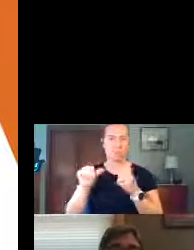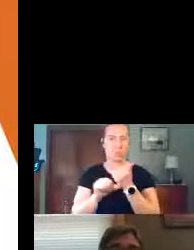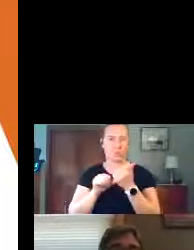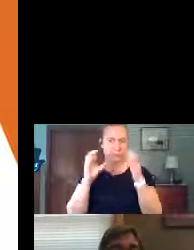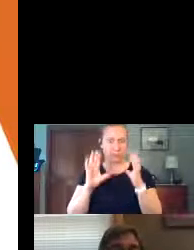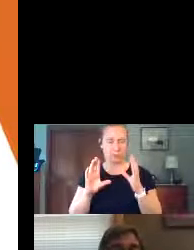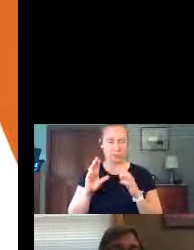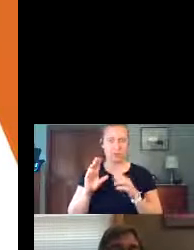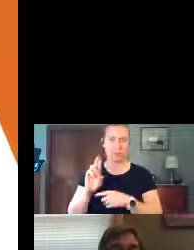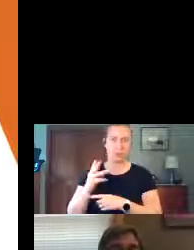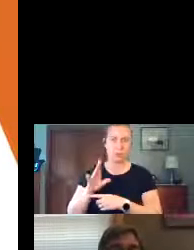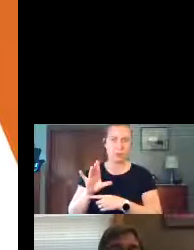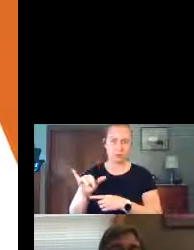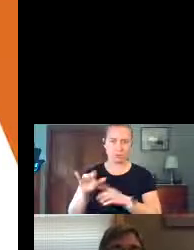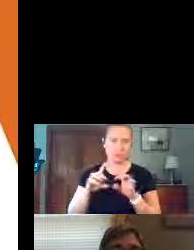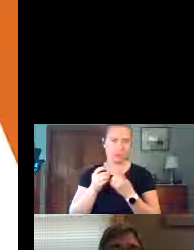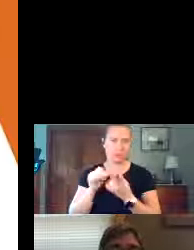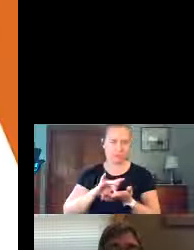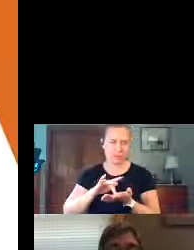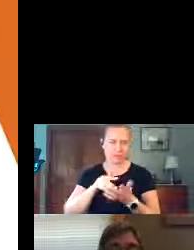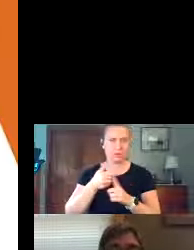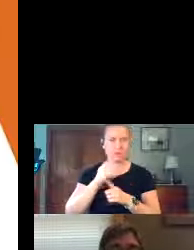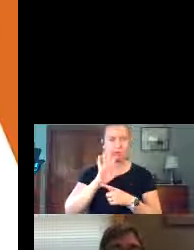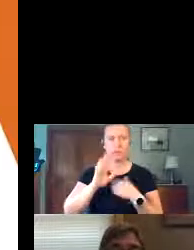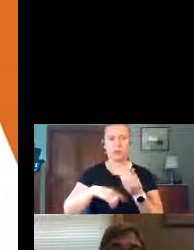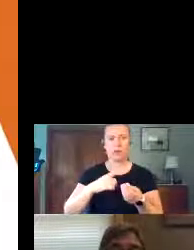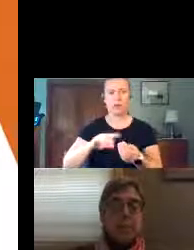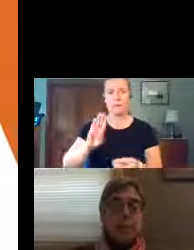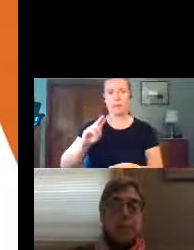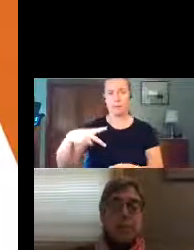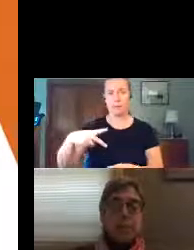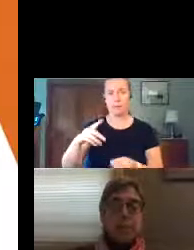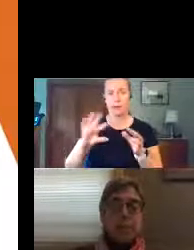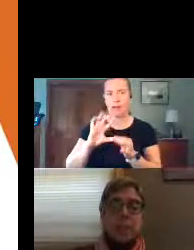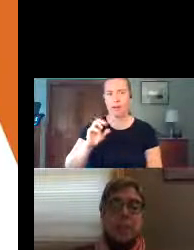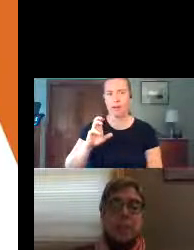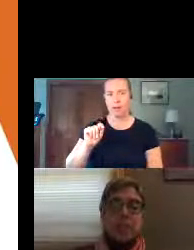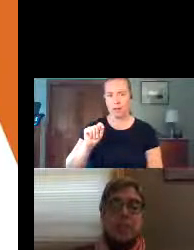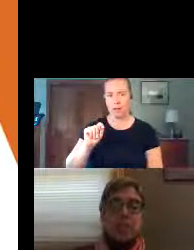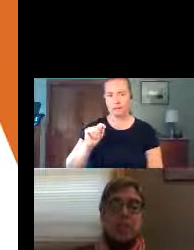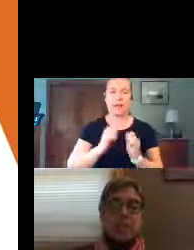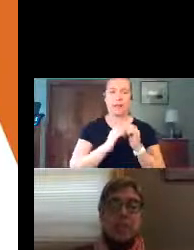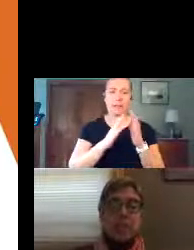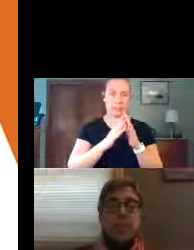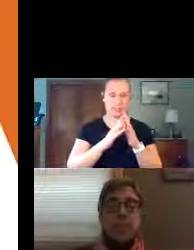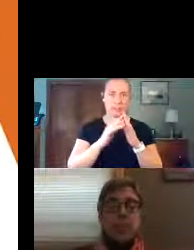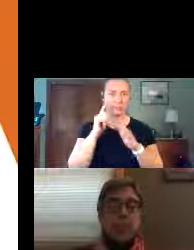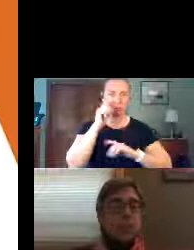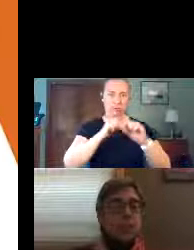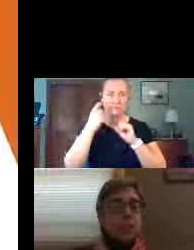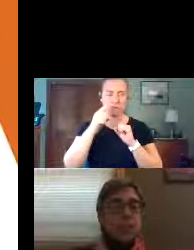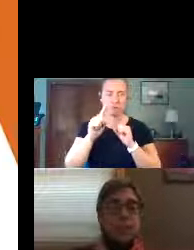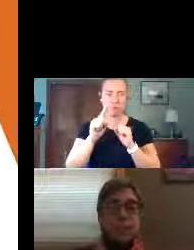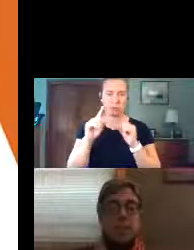Medicine, and we'll be talking about BP Connect, implementation strategies to connect cardiovascular disease prevention